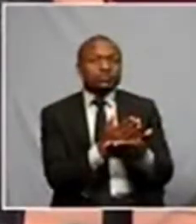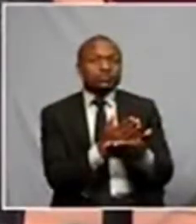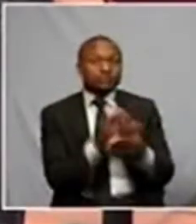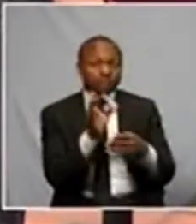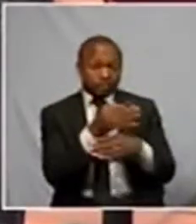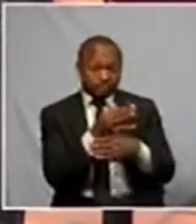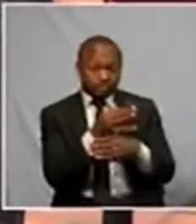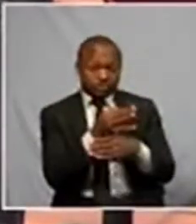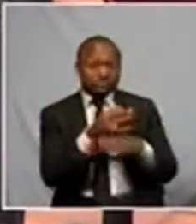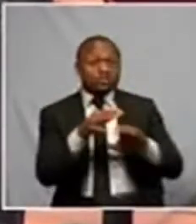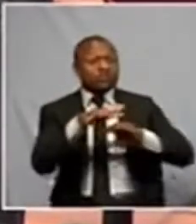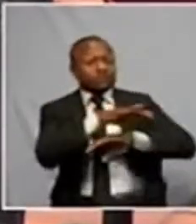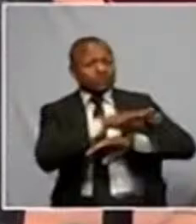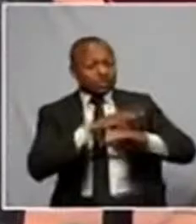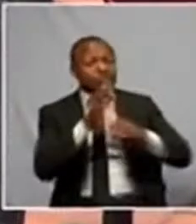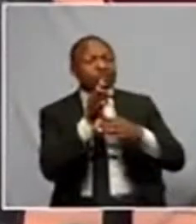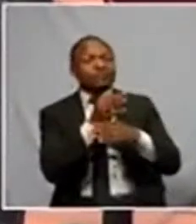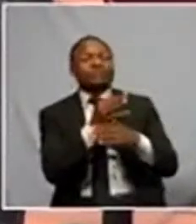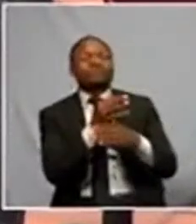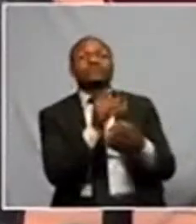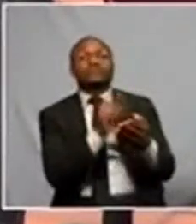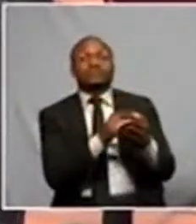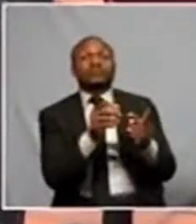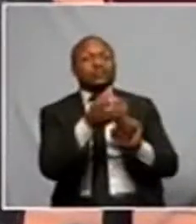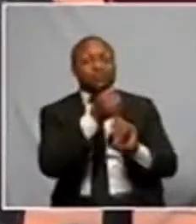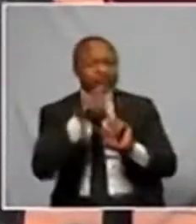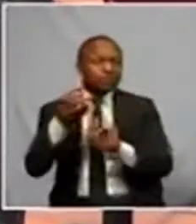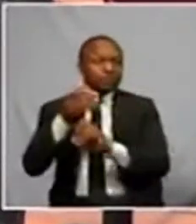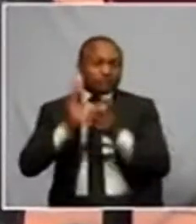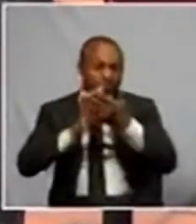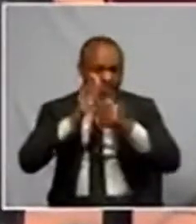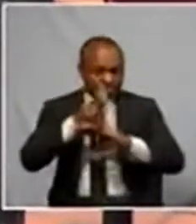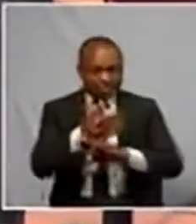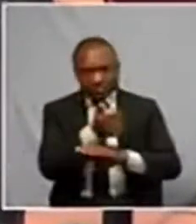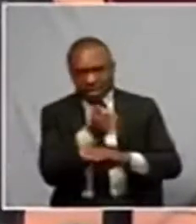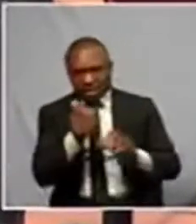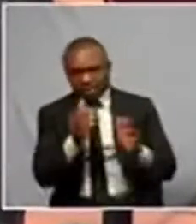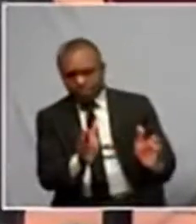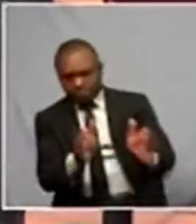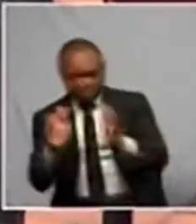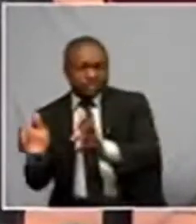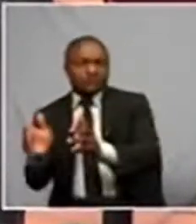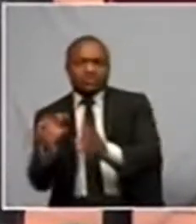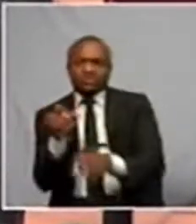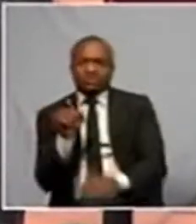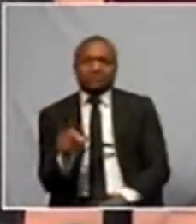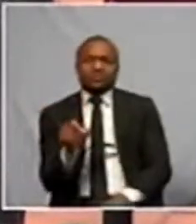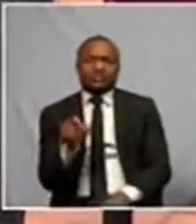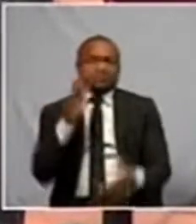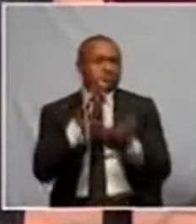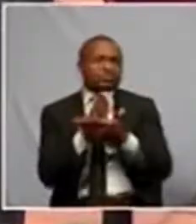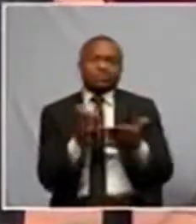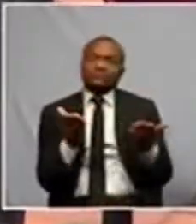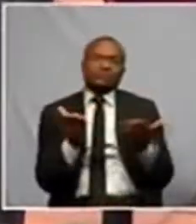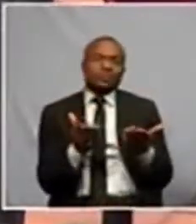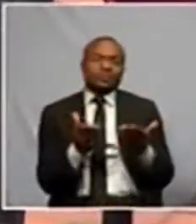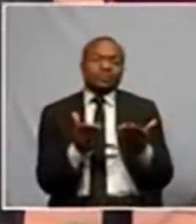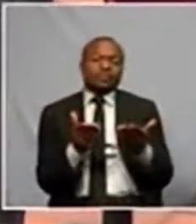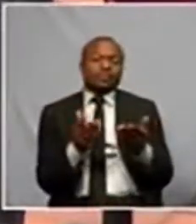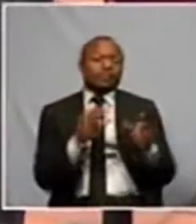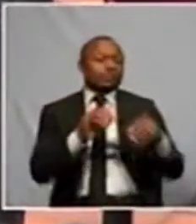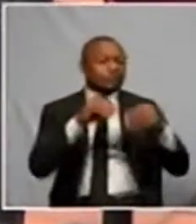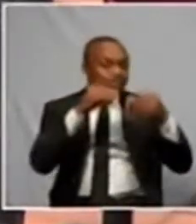fishing the overfished stock, then at the end of the day the other side is not banning, then we are just